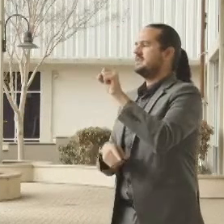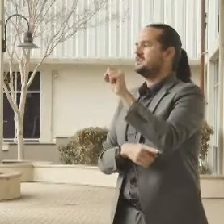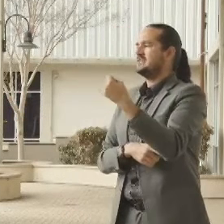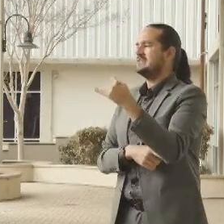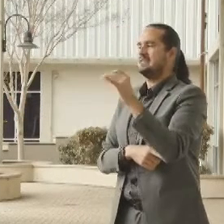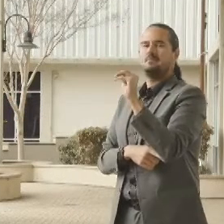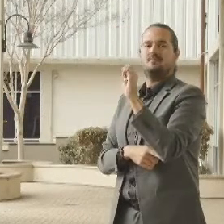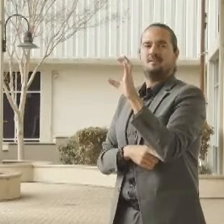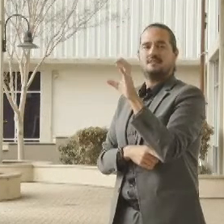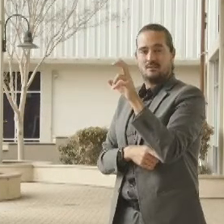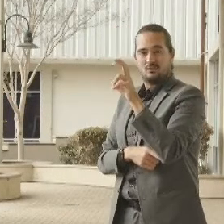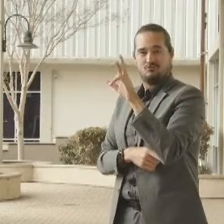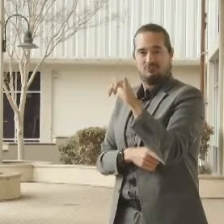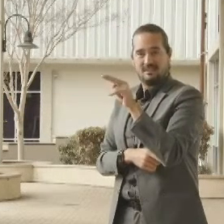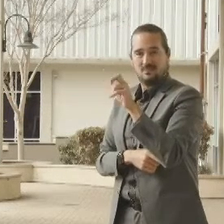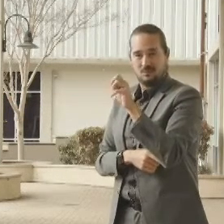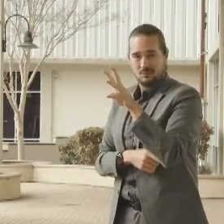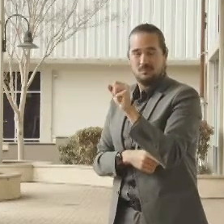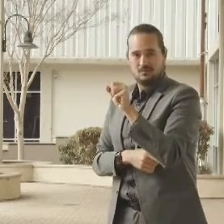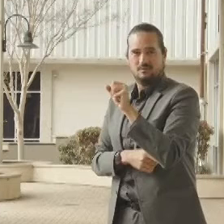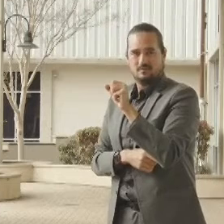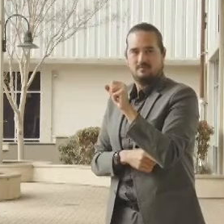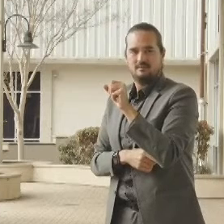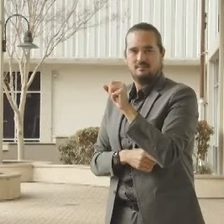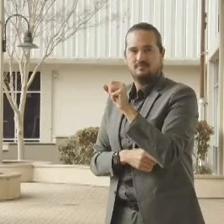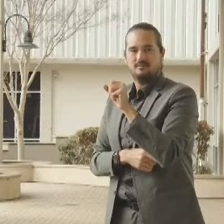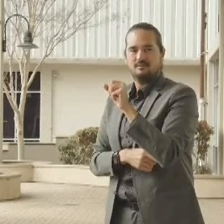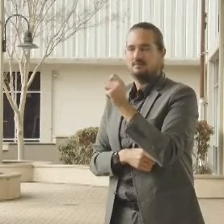Going a little bit back to this announcement today,